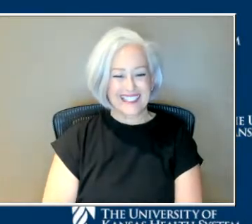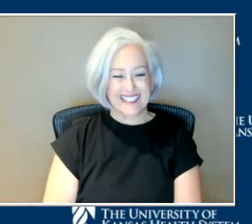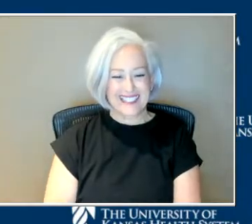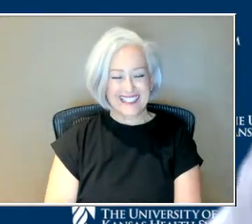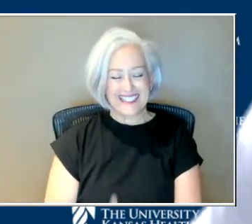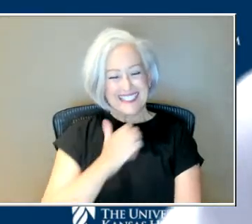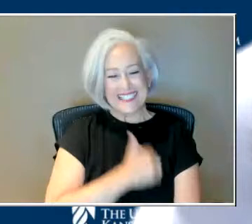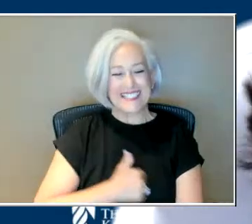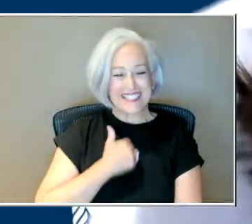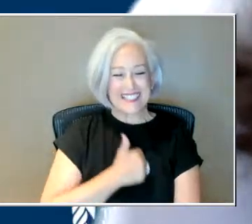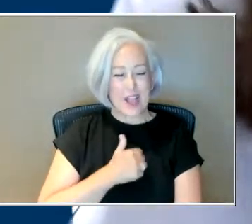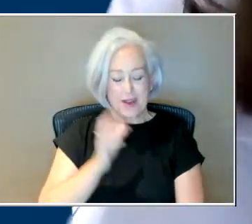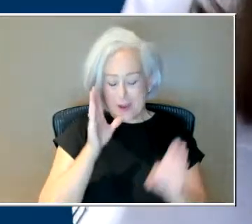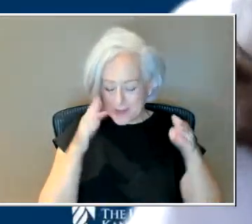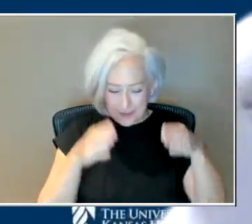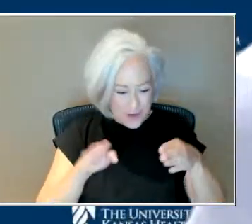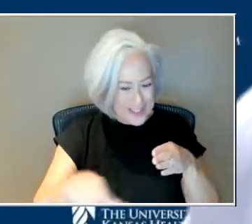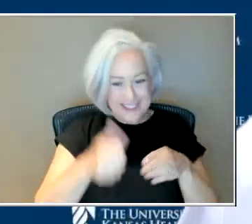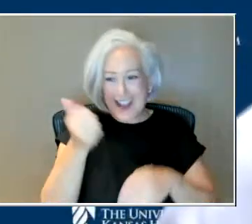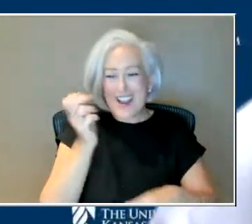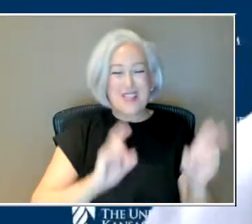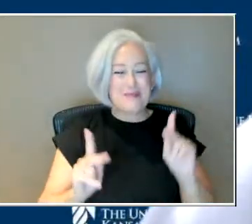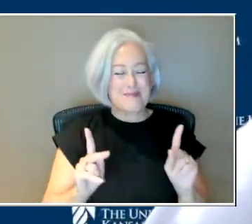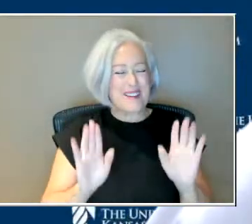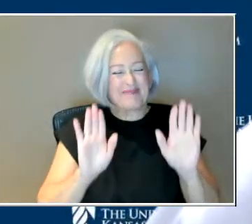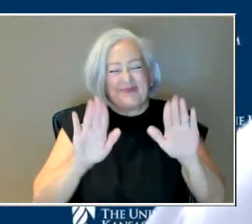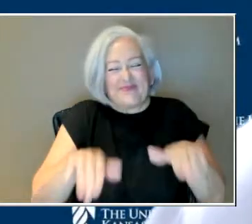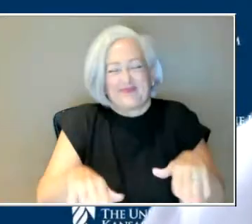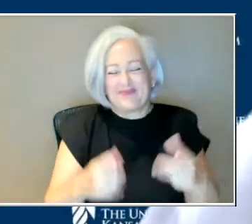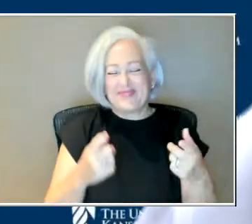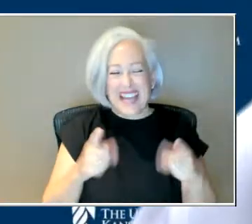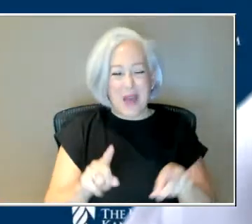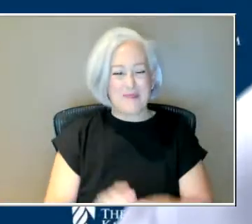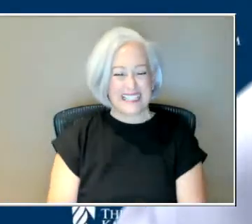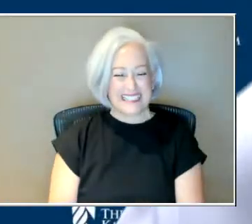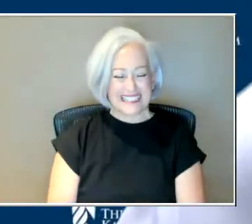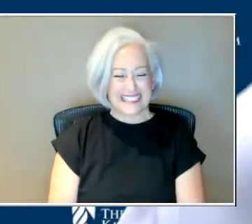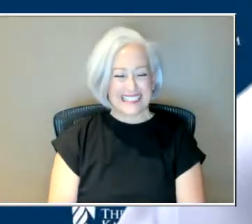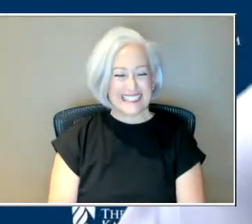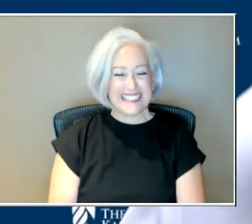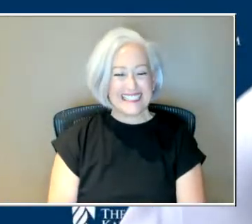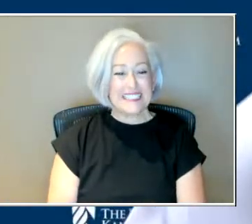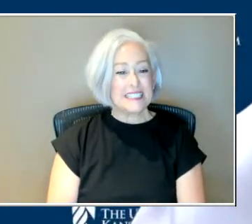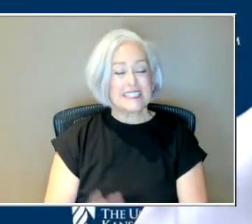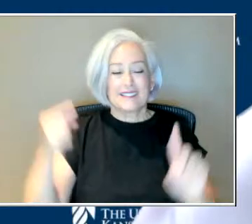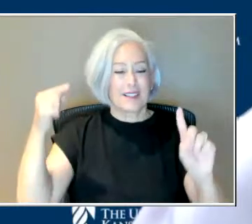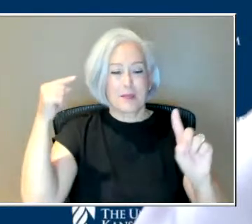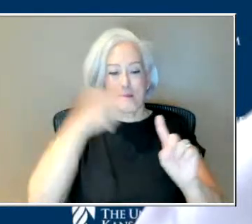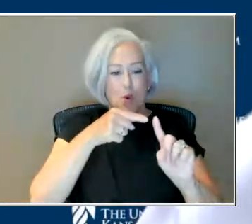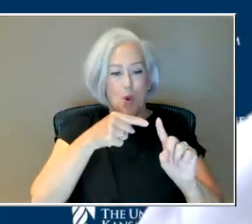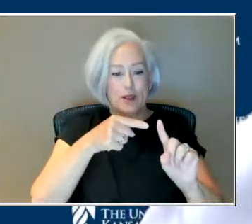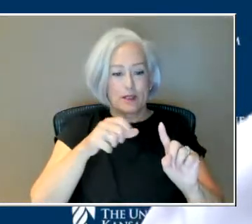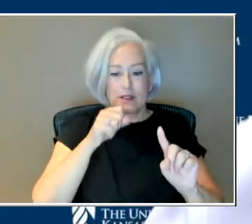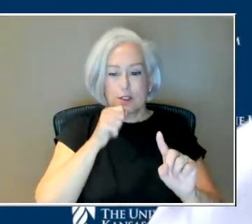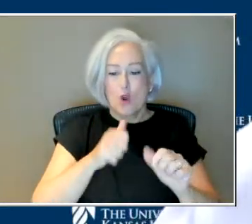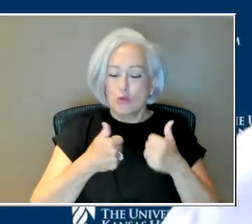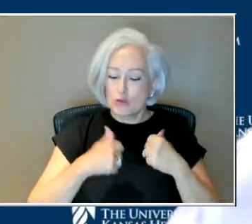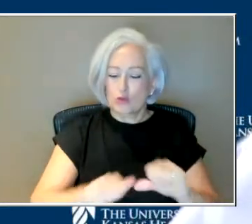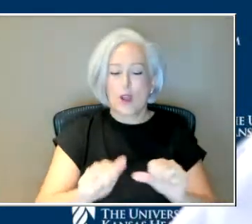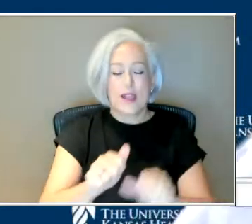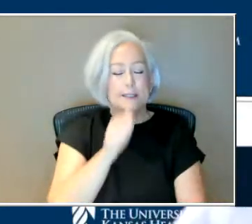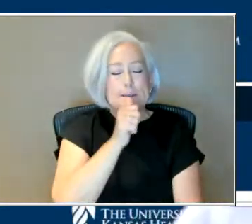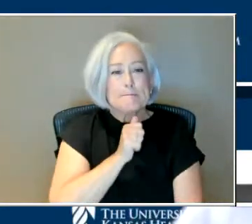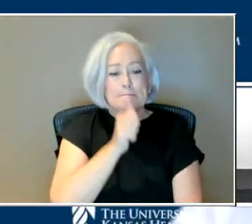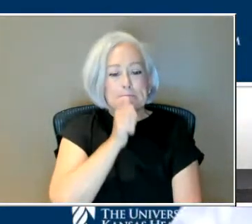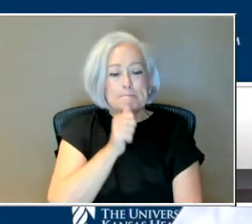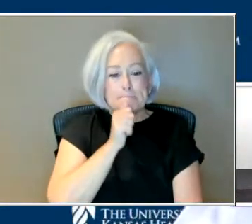Sorry, I wanted to focus on everybody else and what they're. It happens. It happens. Yeah, so the point is not to push through. I talk to a lot of patients who want